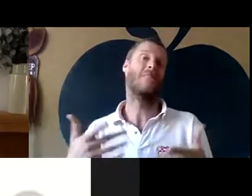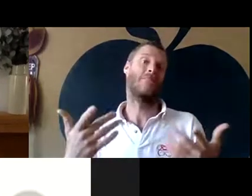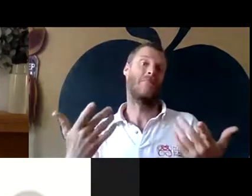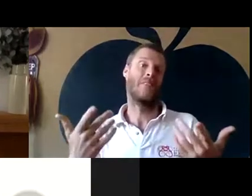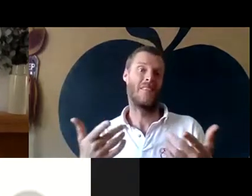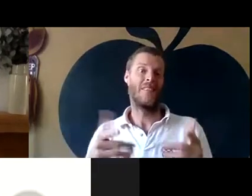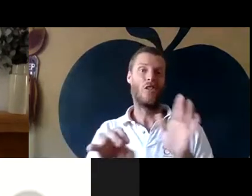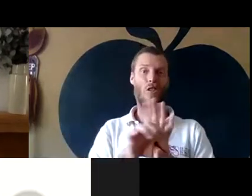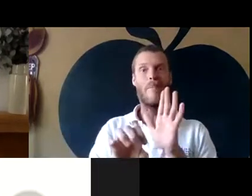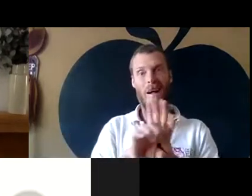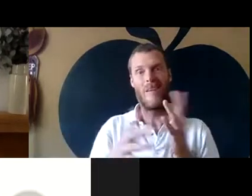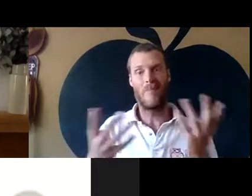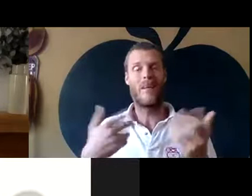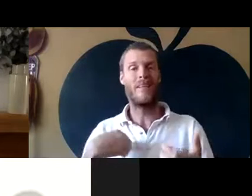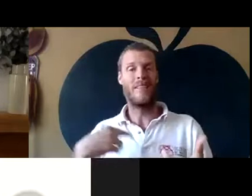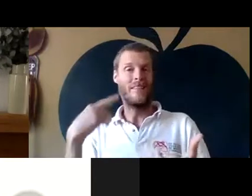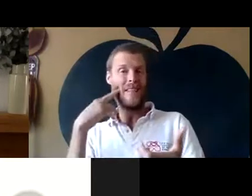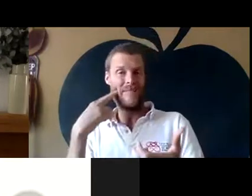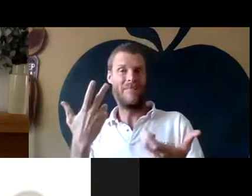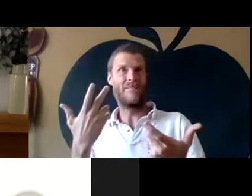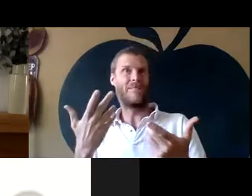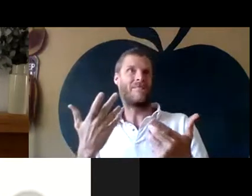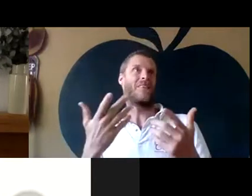information. And that is what is impressive about